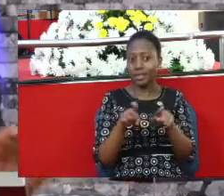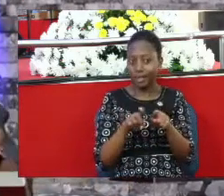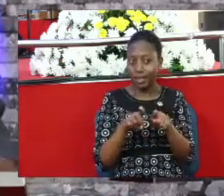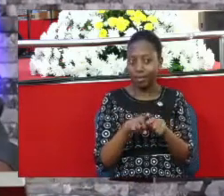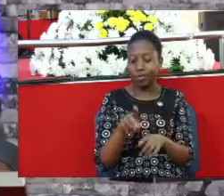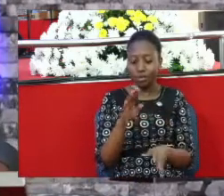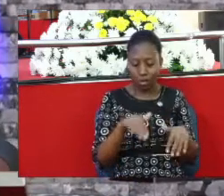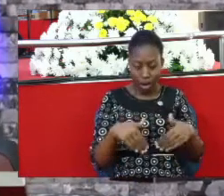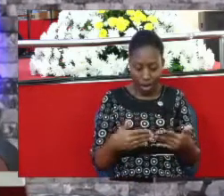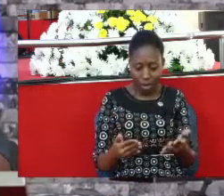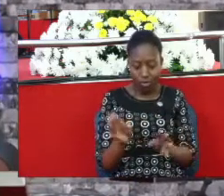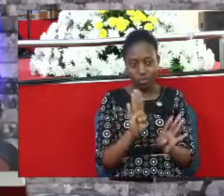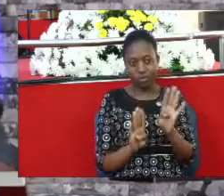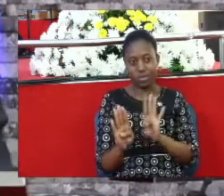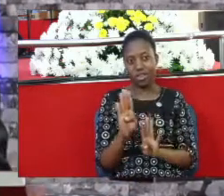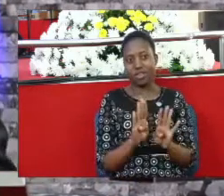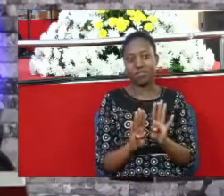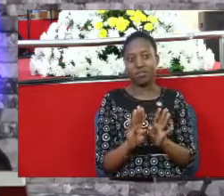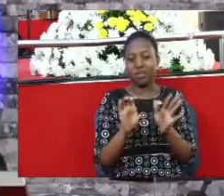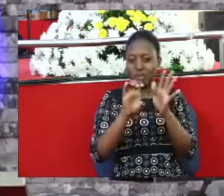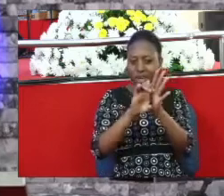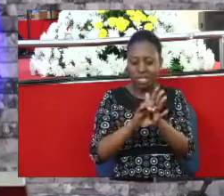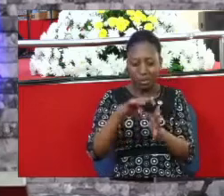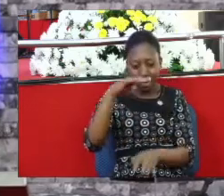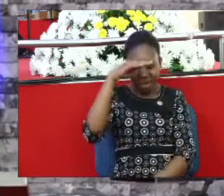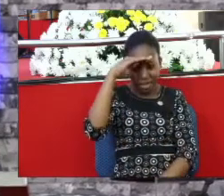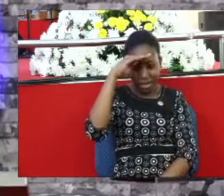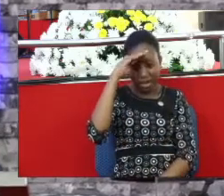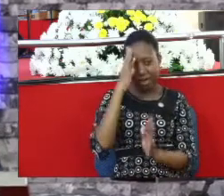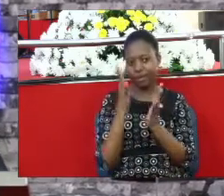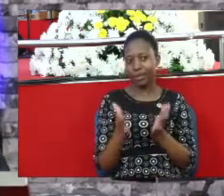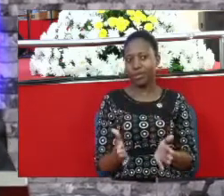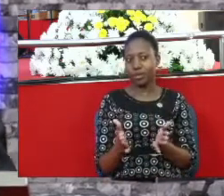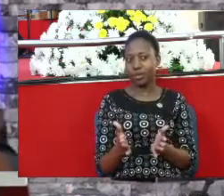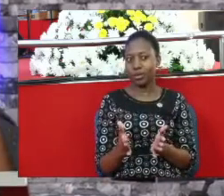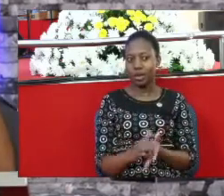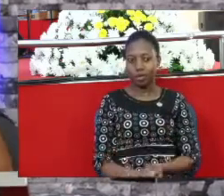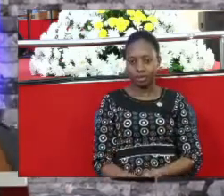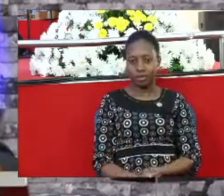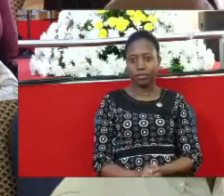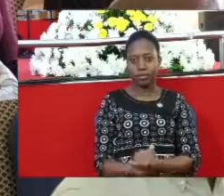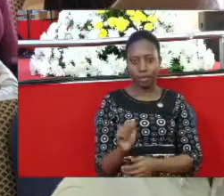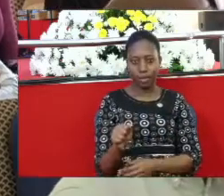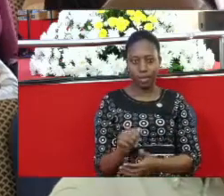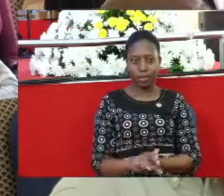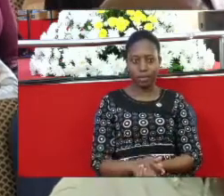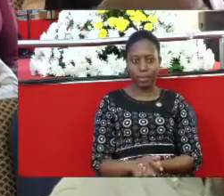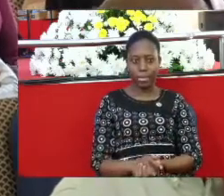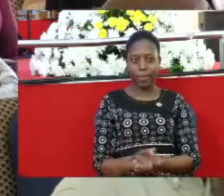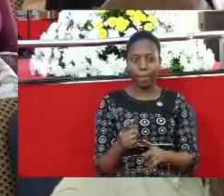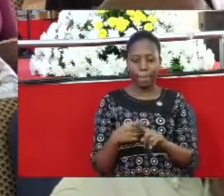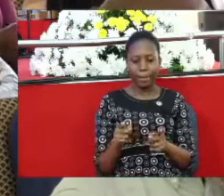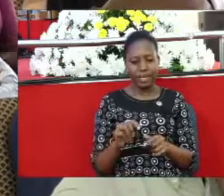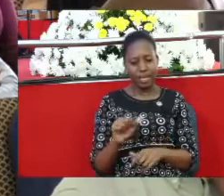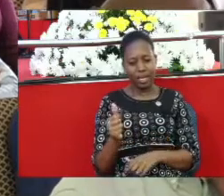ulevi. Kwa hivyo ungependa Bwana akubadilishe na akubadilishe jina. Of course I know there are people who change the name literally. But sometimes I pray